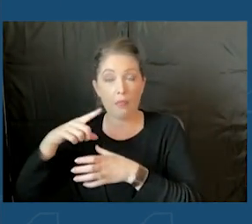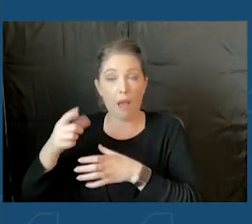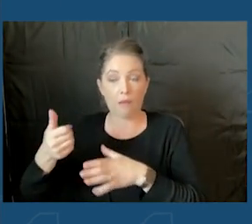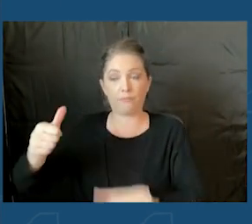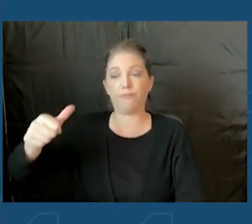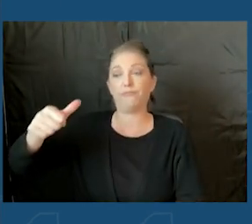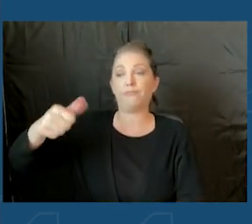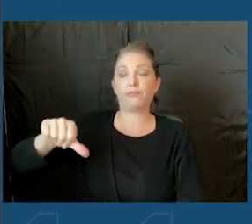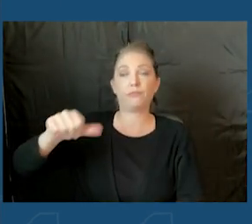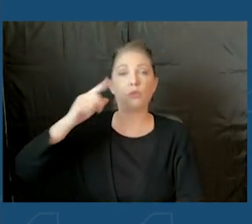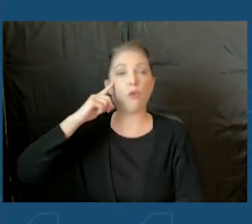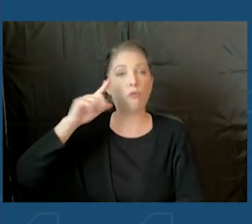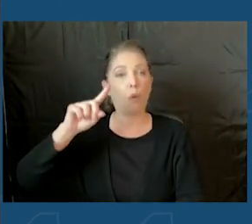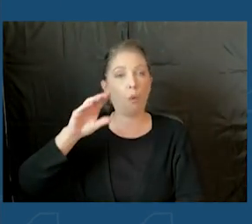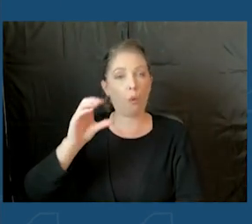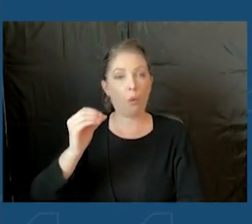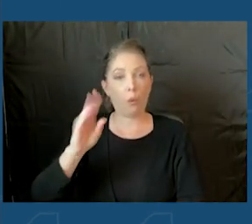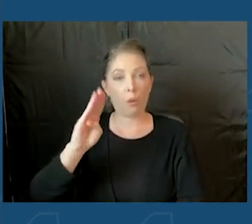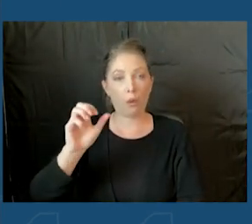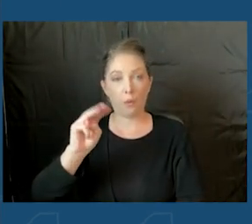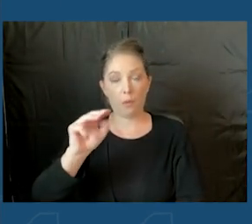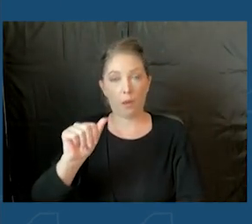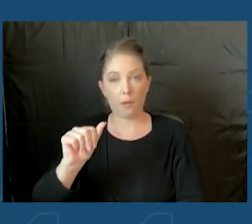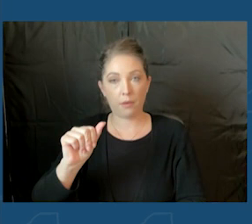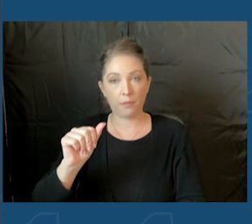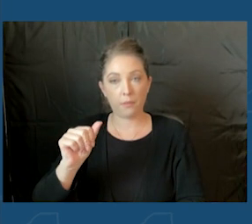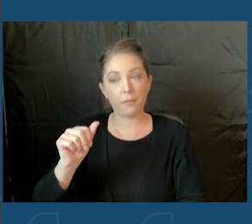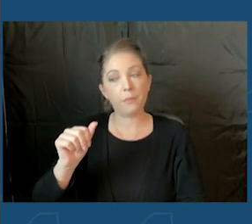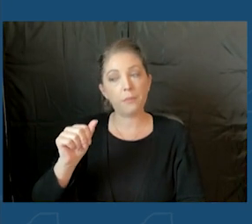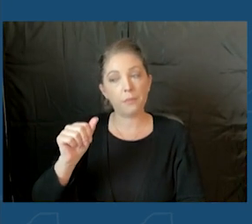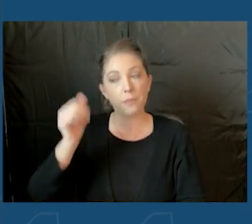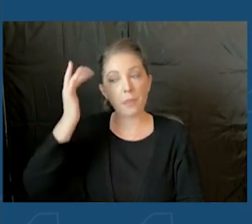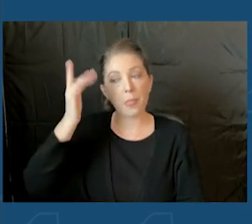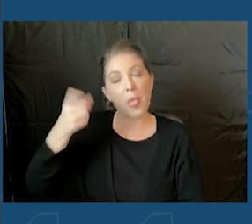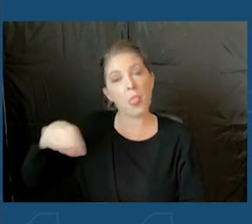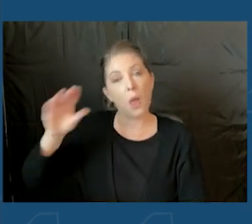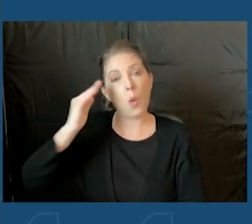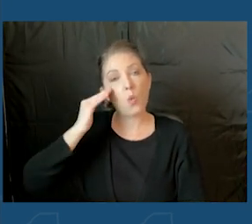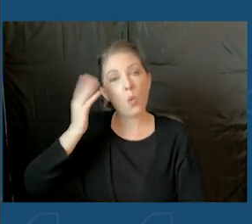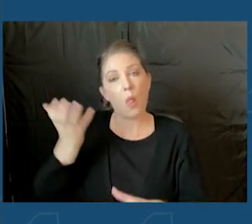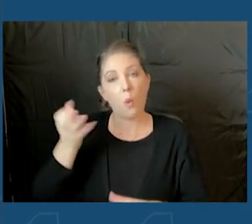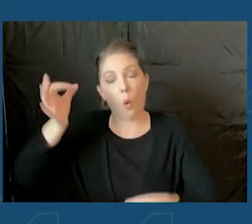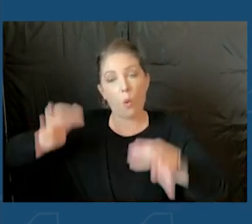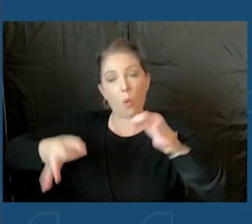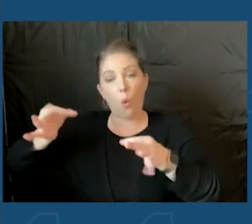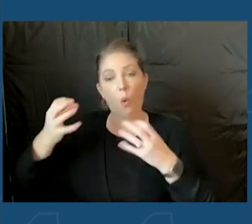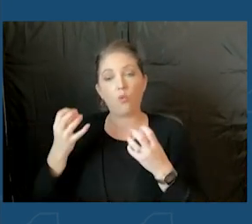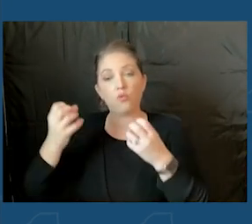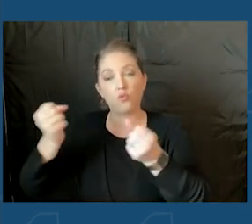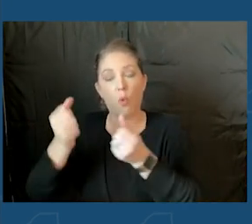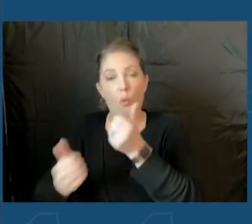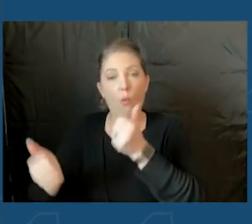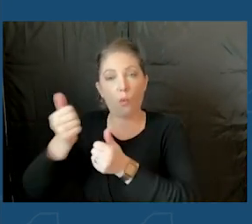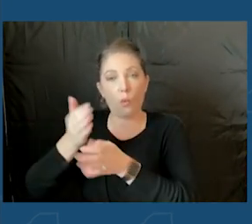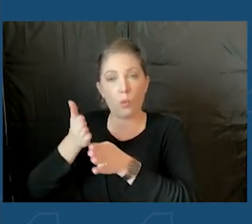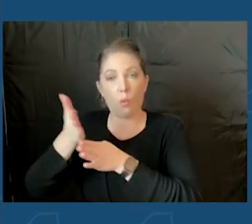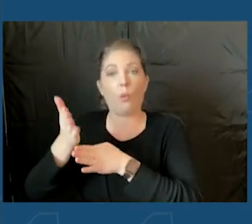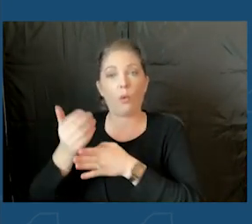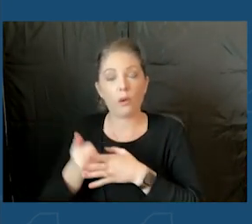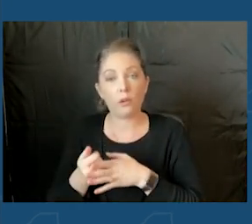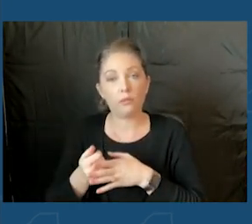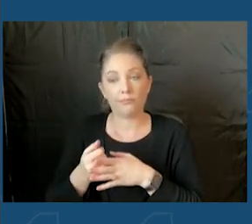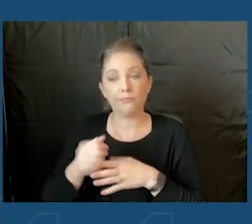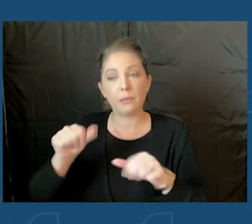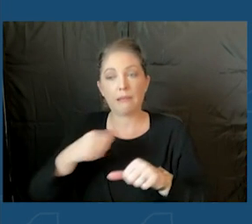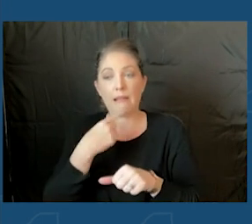to do this. They knew they wanted to have a strong majority on the court that would tell women what to do with their